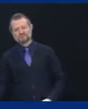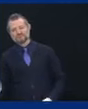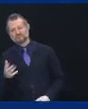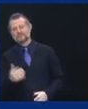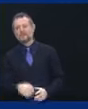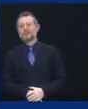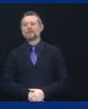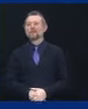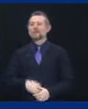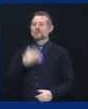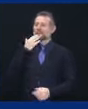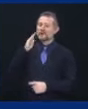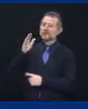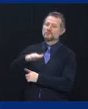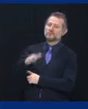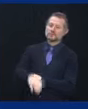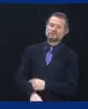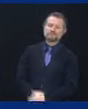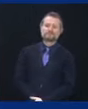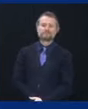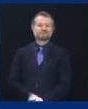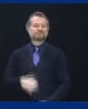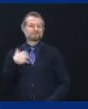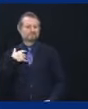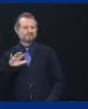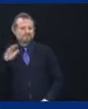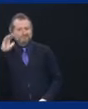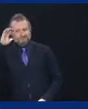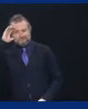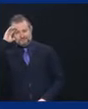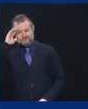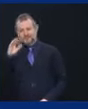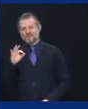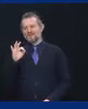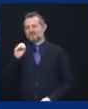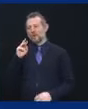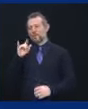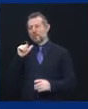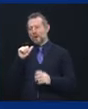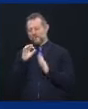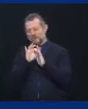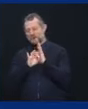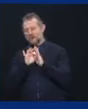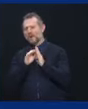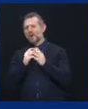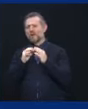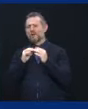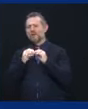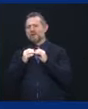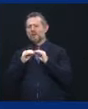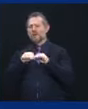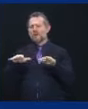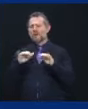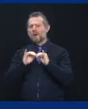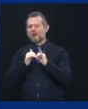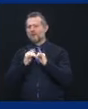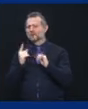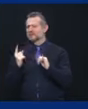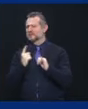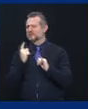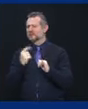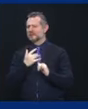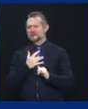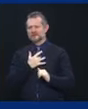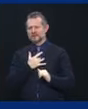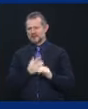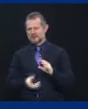Good afternoon, Governor. I just listened to the formula on how vaccines are distributed. Something doesn't seem to be adding up for Jefferson County, and I'll